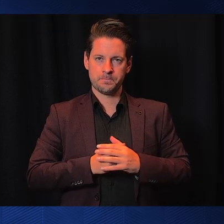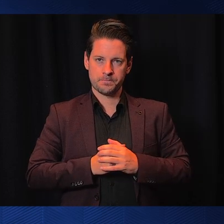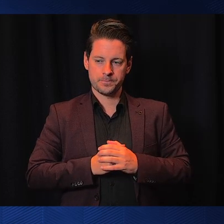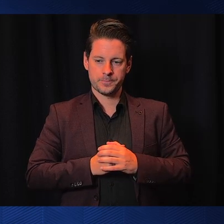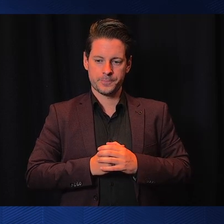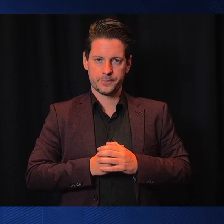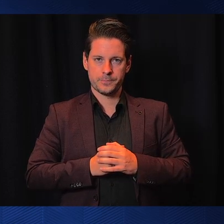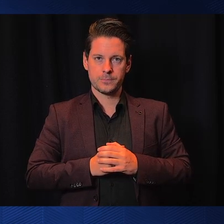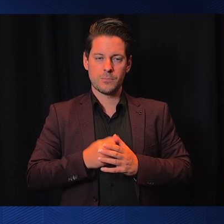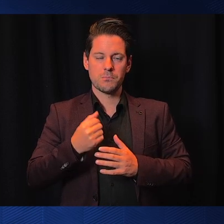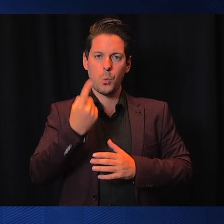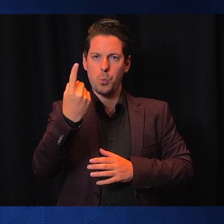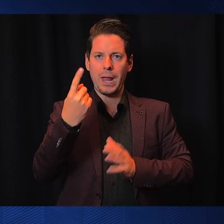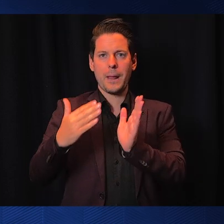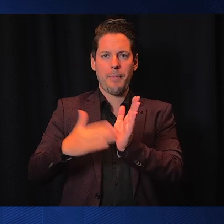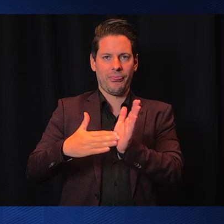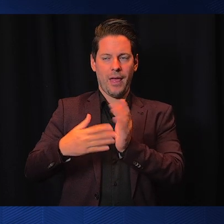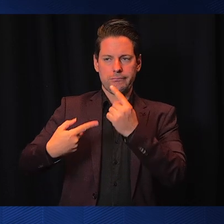that was shared by one mother.